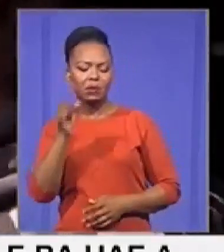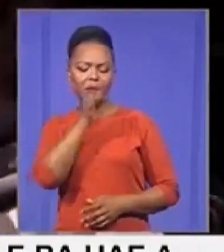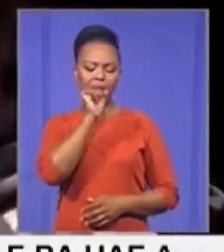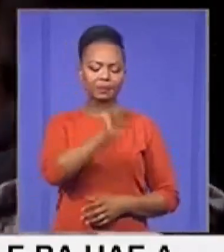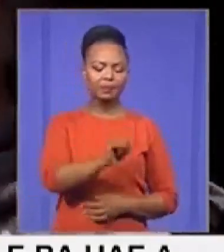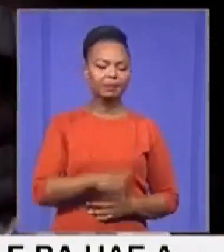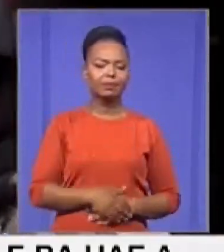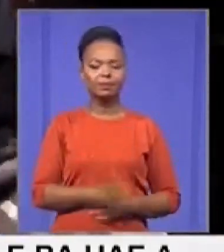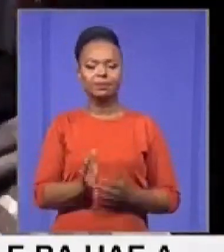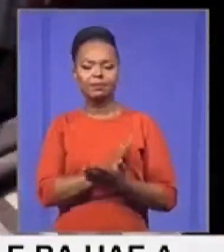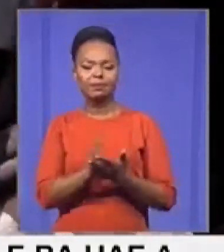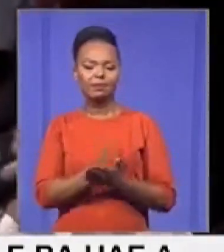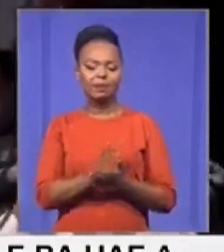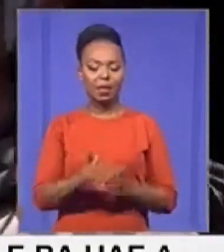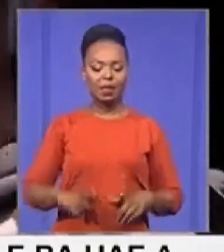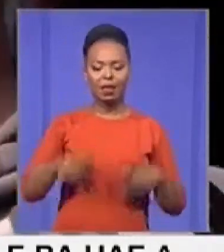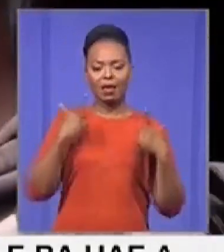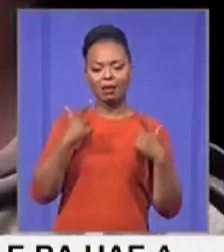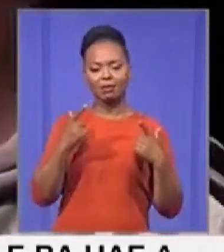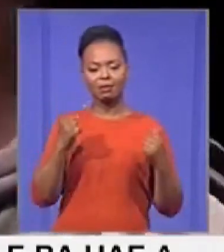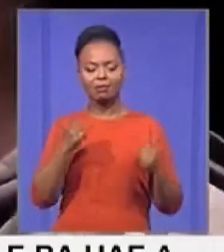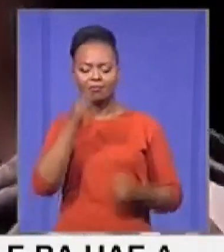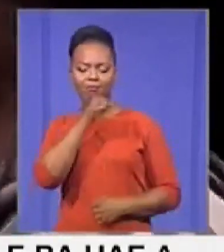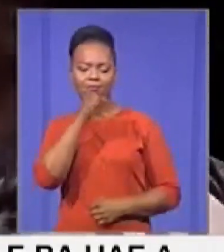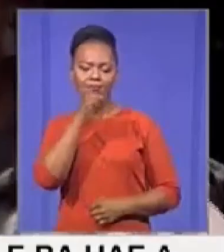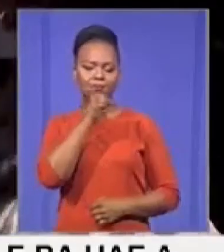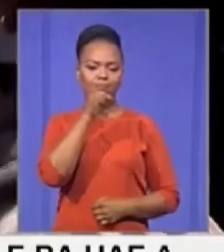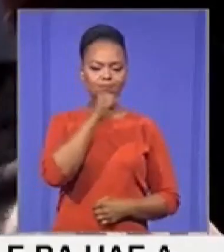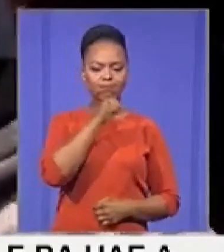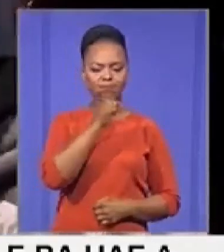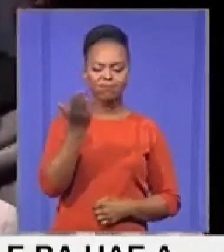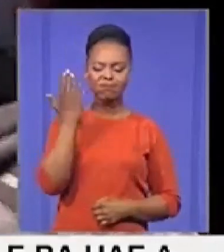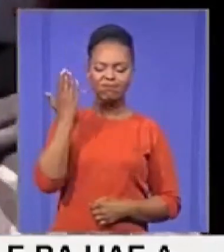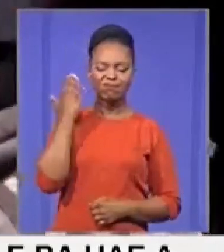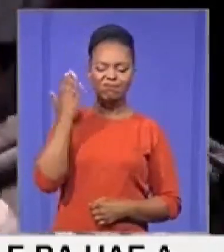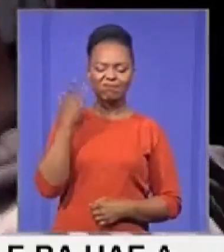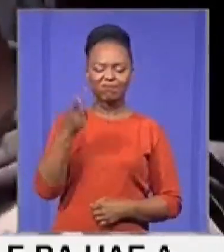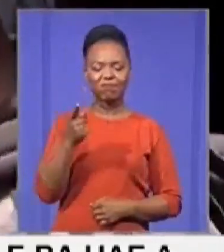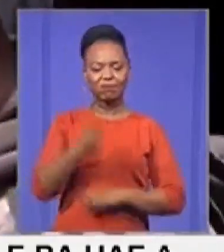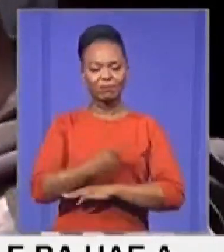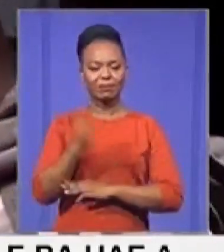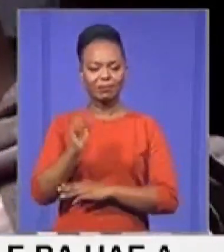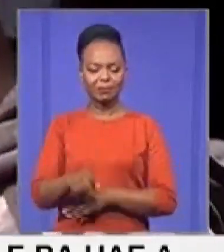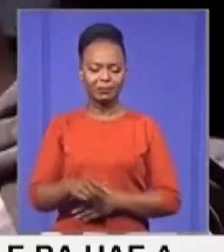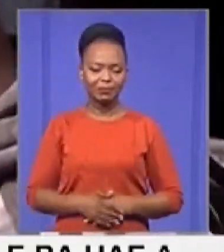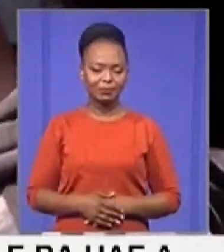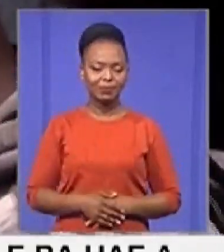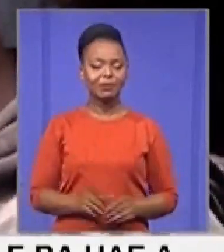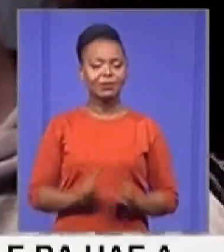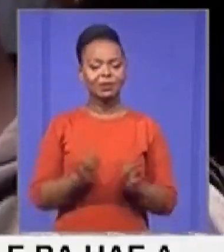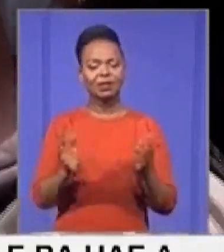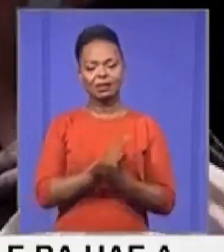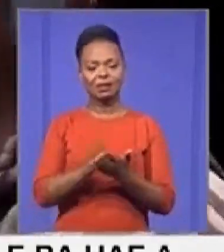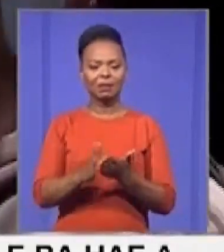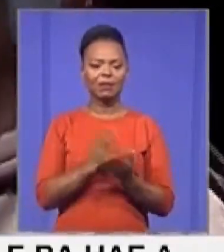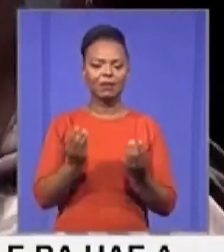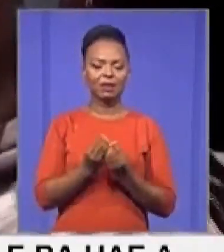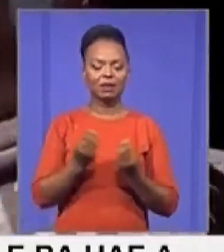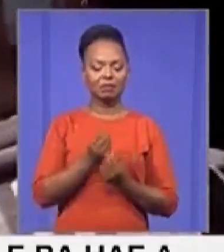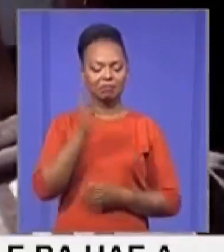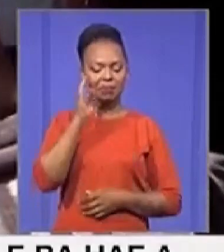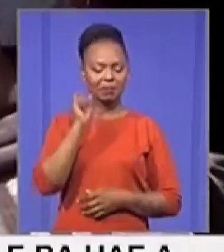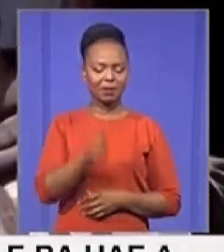hear some of those live recordings that he put, and you know, that was back in the vinyl days. But you know, those are some of those early memories